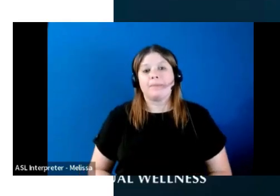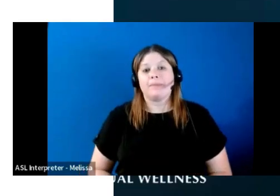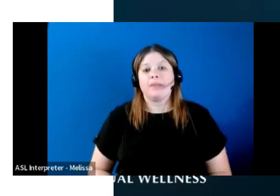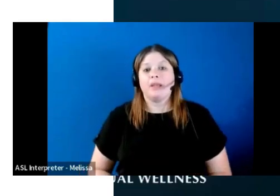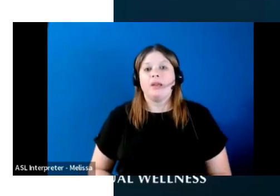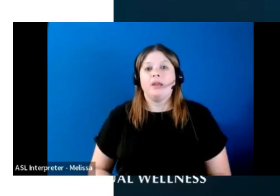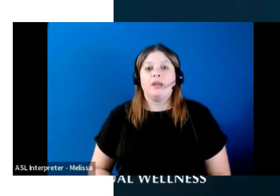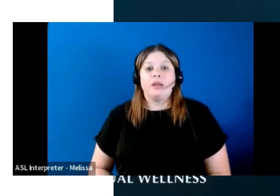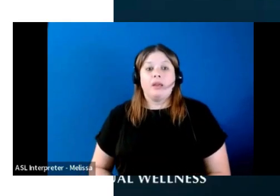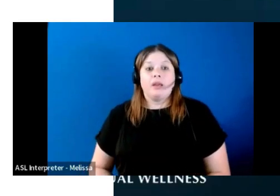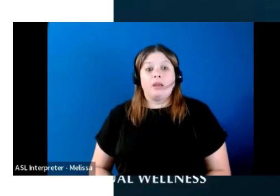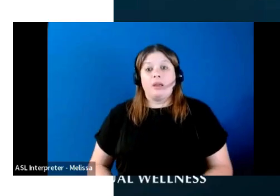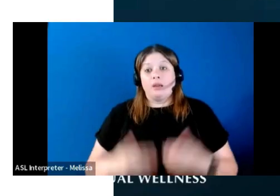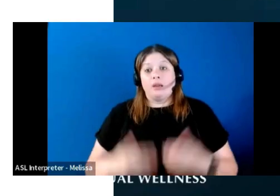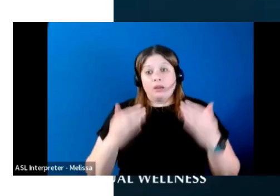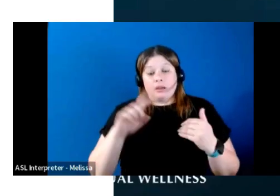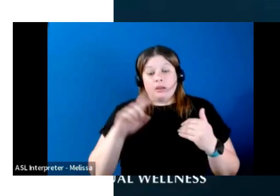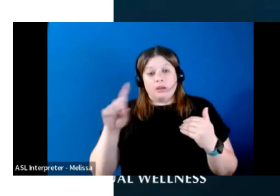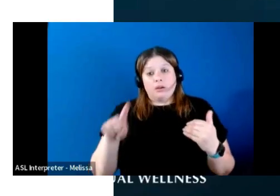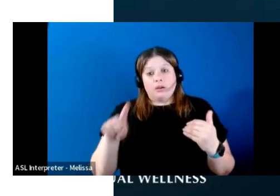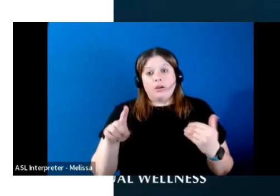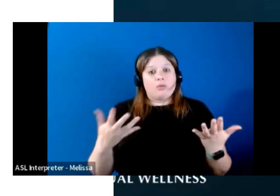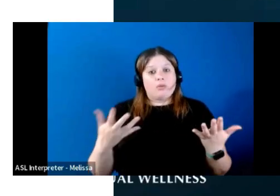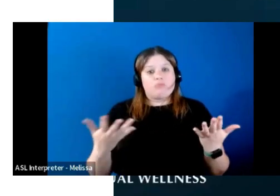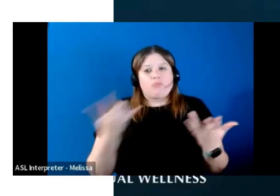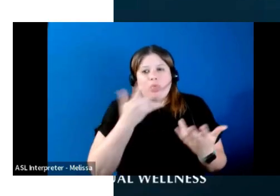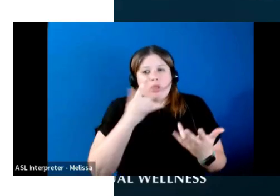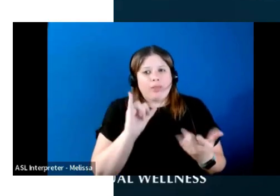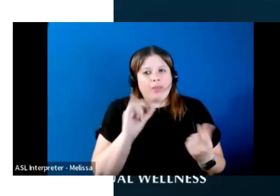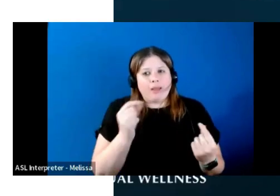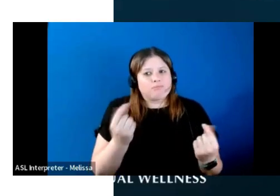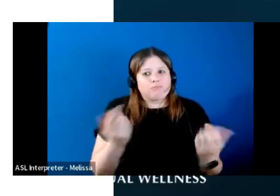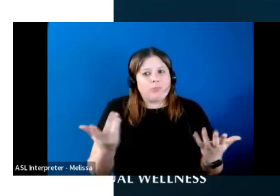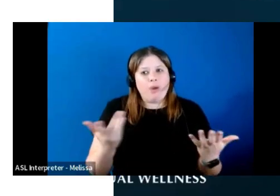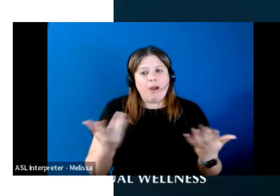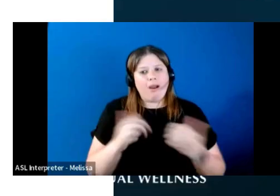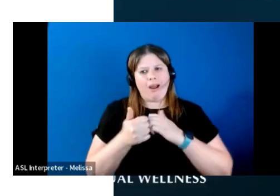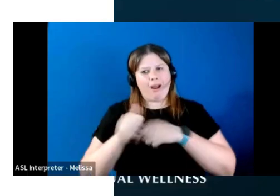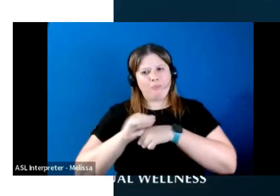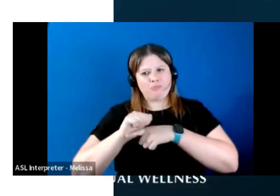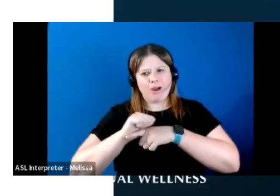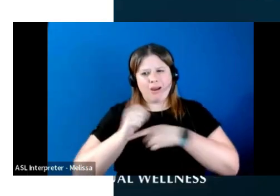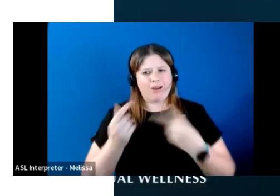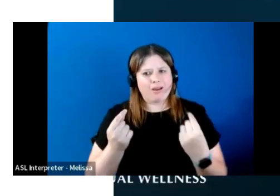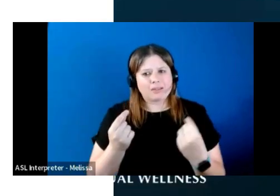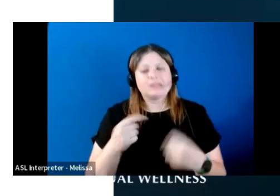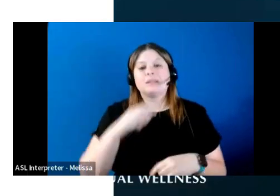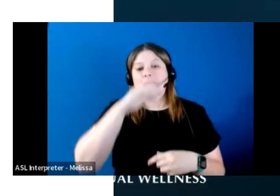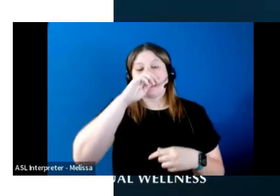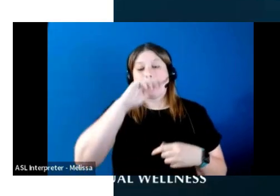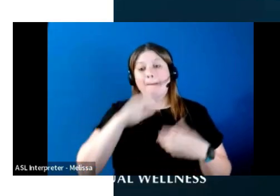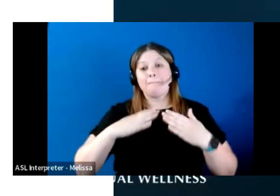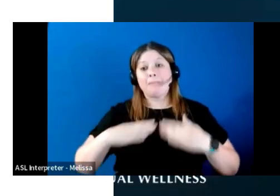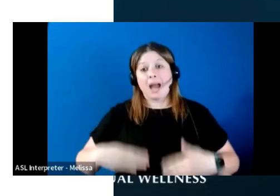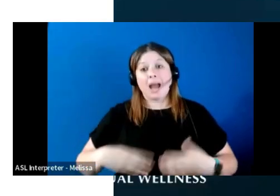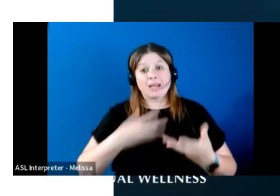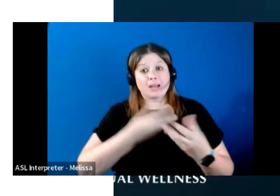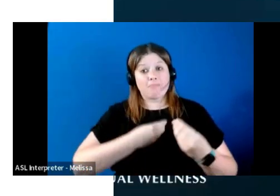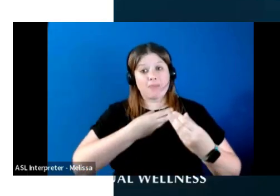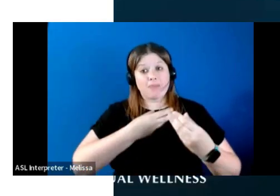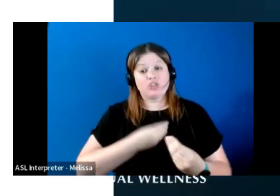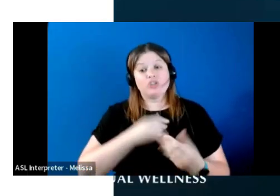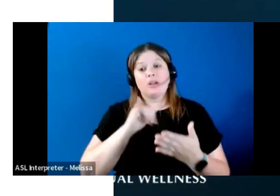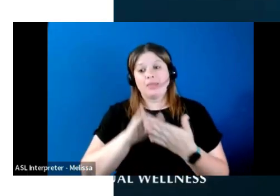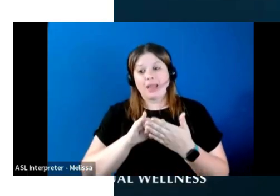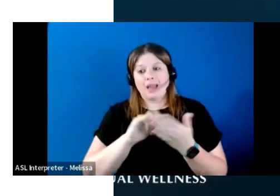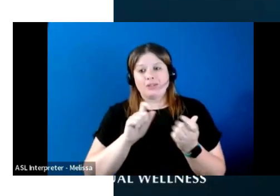So the next question is, what does this actually look like in practice? So body compassion is fundamentally a shift in